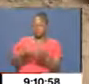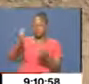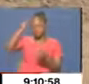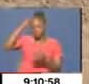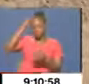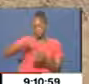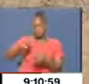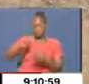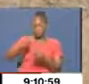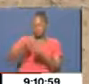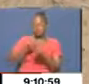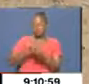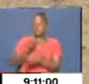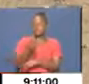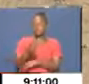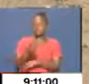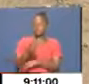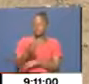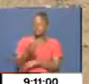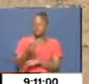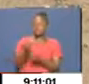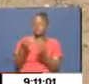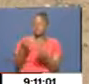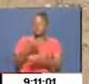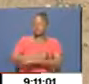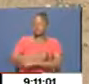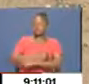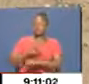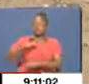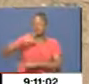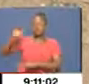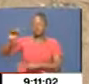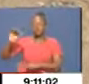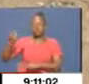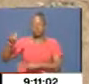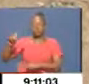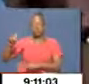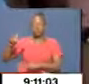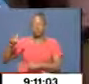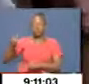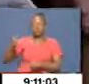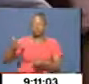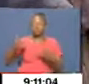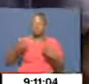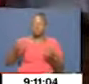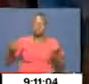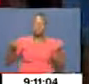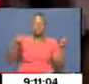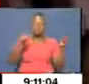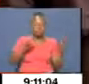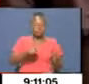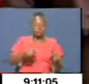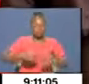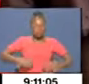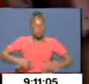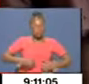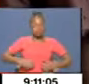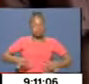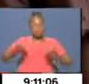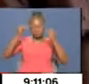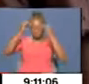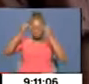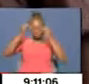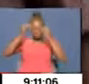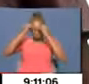term. And like in many schools in urban centers, the turnout in this school that also hosts refugee learners is low, with